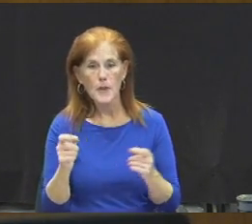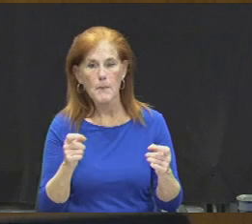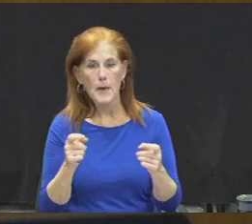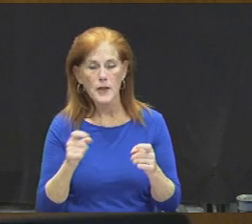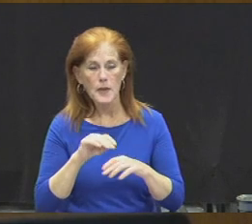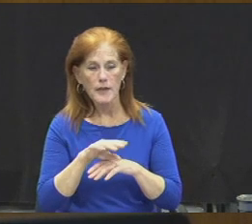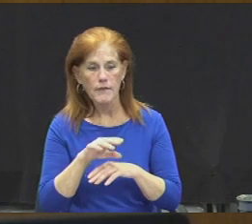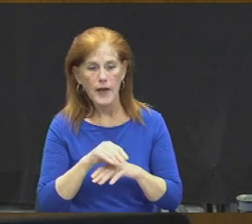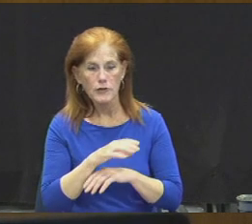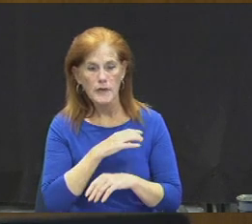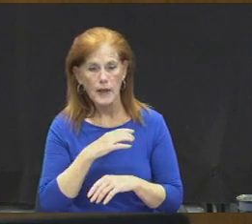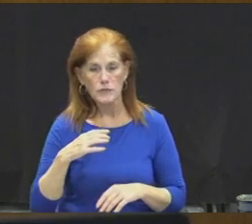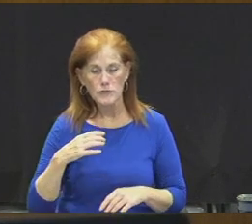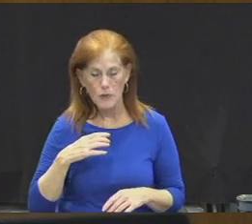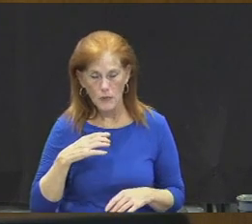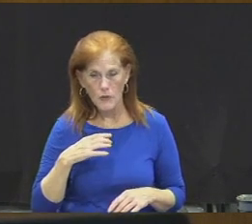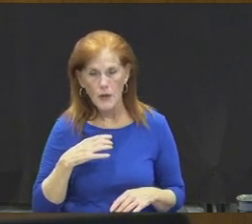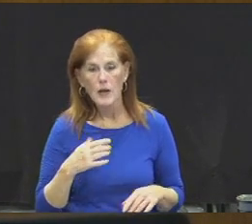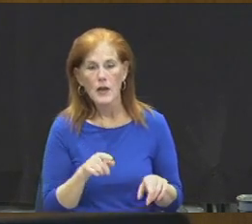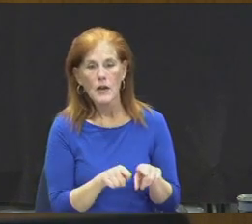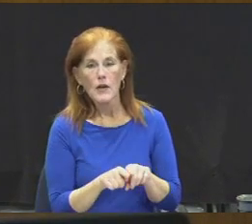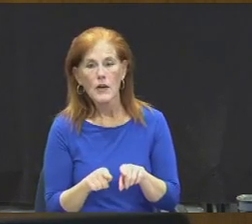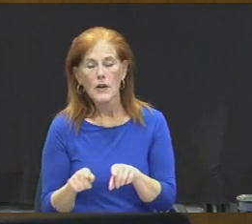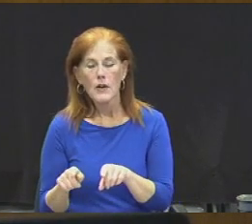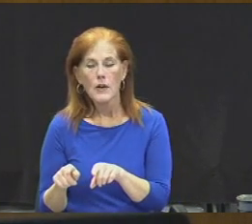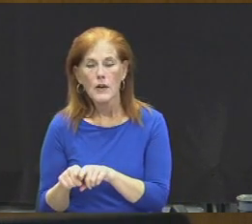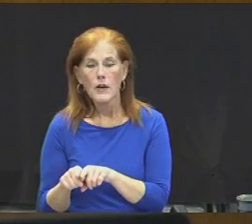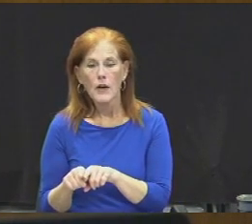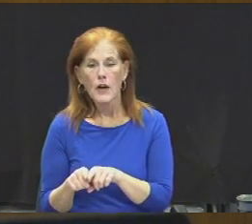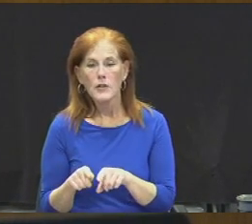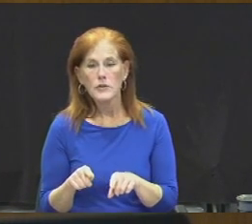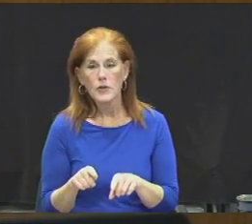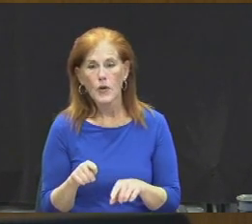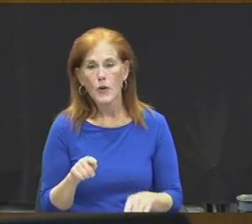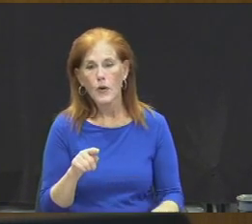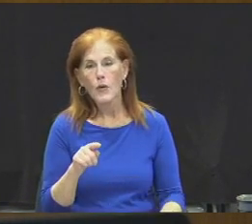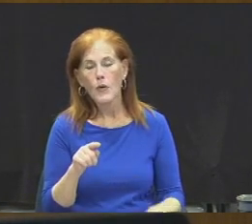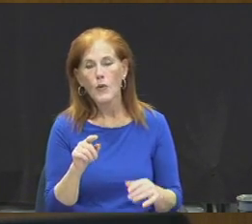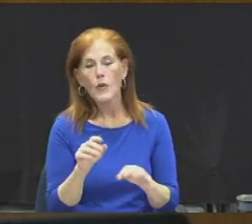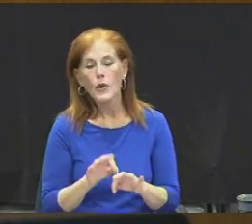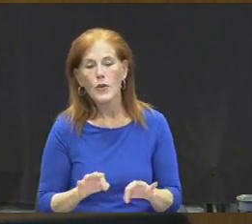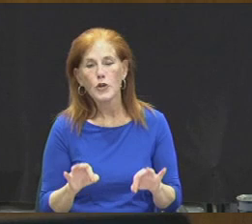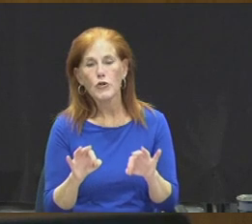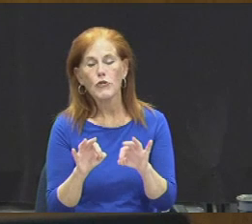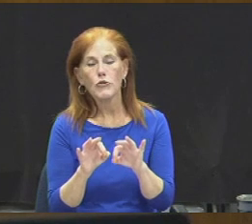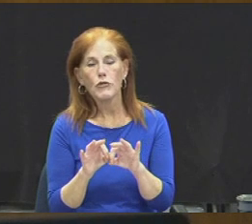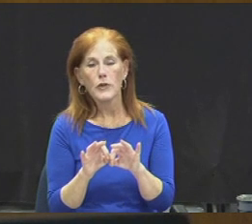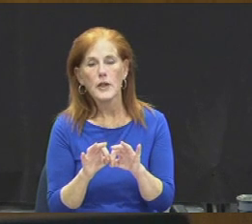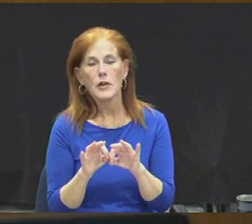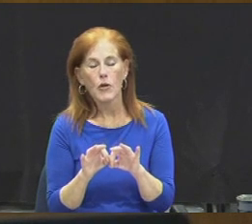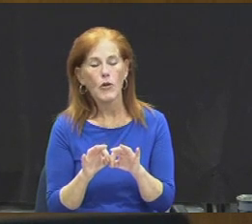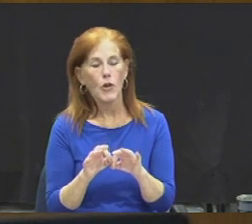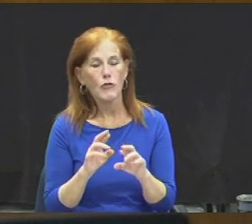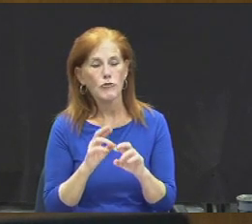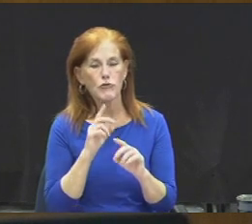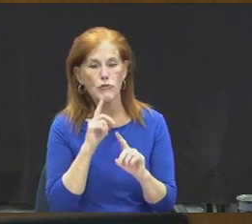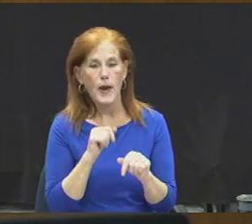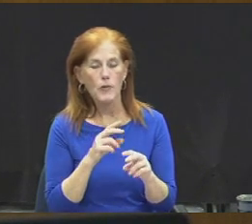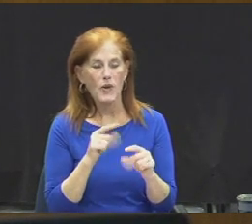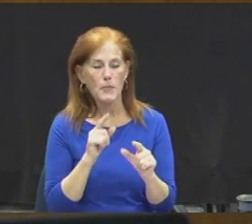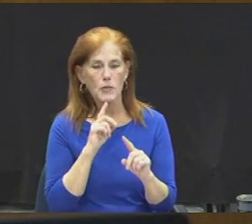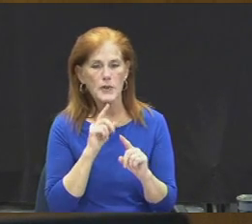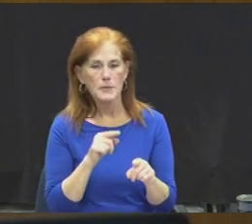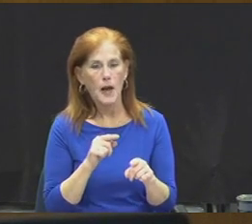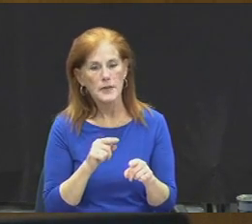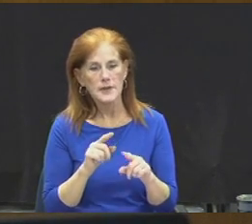Management Advisory Council, as well as the CISM team, the Critical Incident Rapid Response team for the state